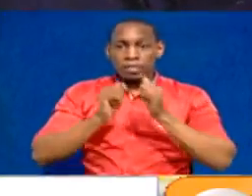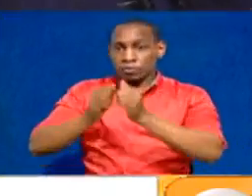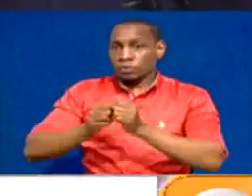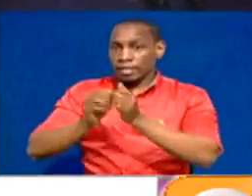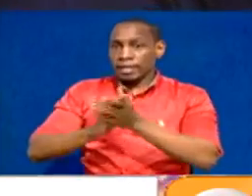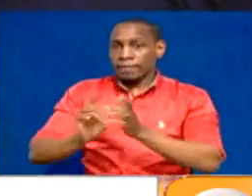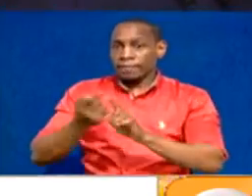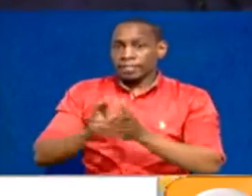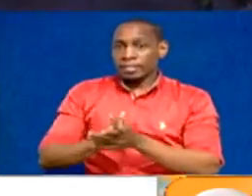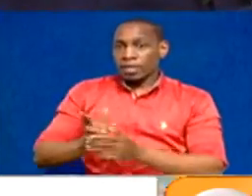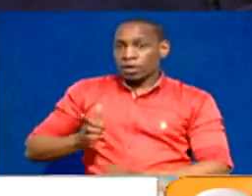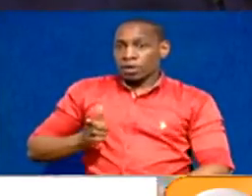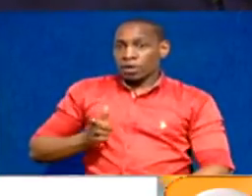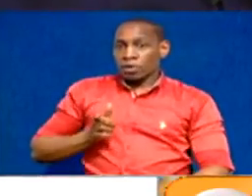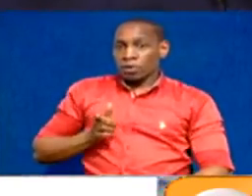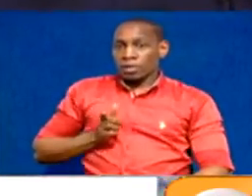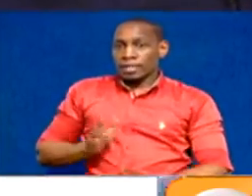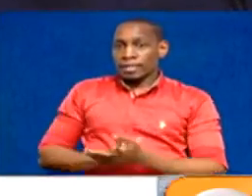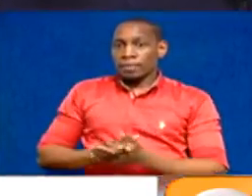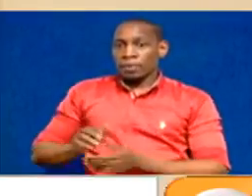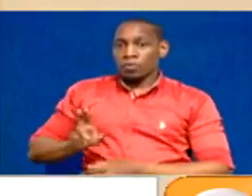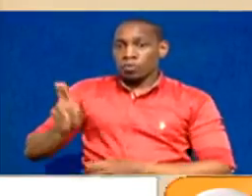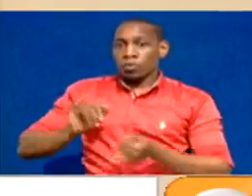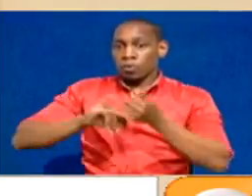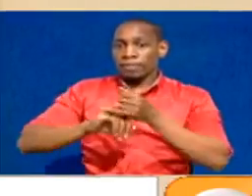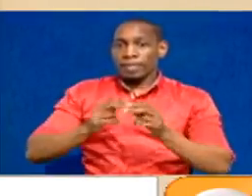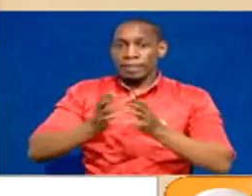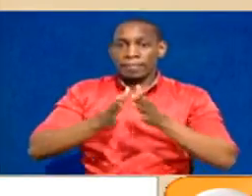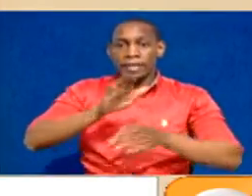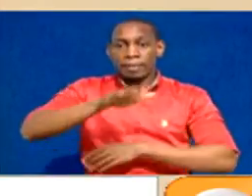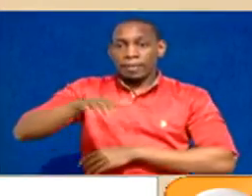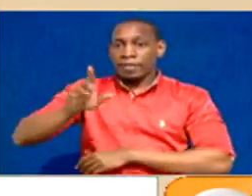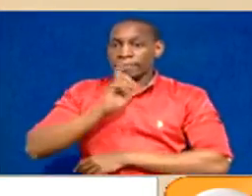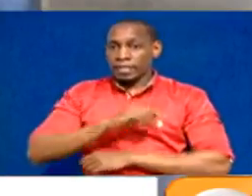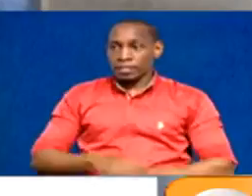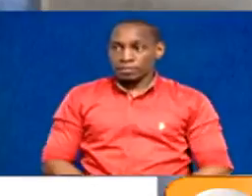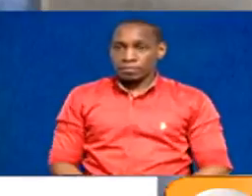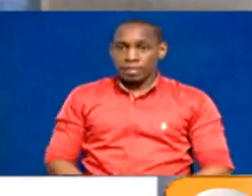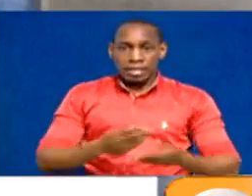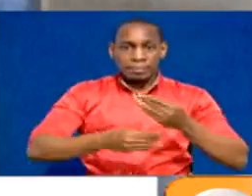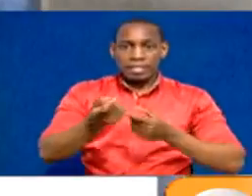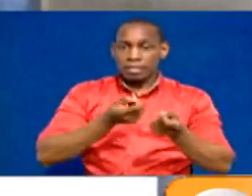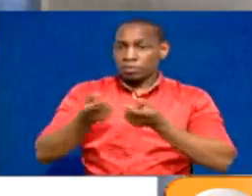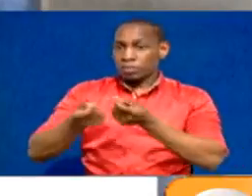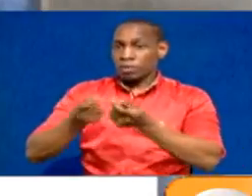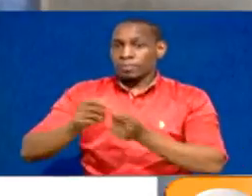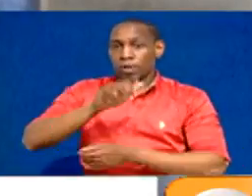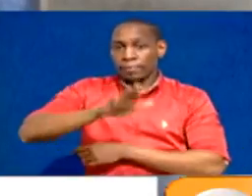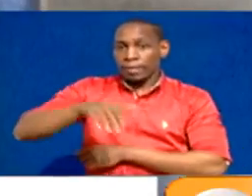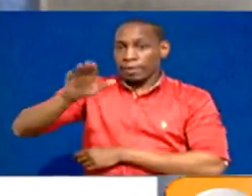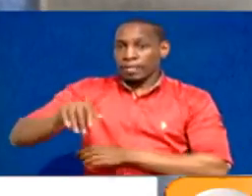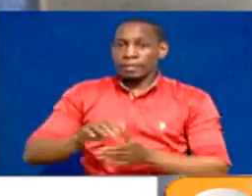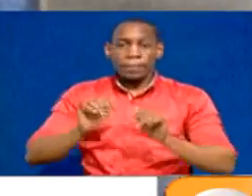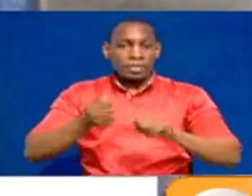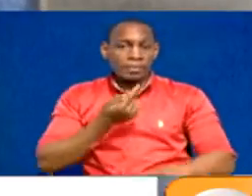and First Lady Margaret Kenyatta are some of the prominent names she has painted. I've sold a little bit of paintings,